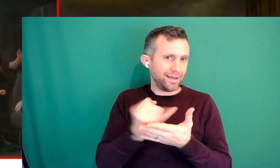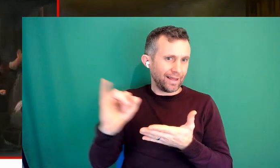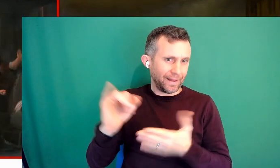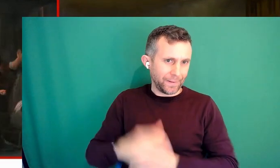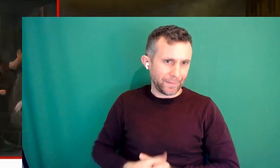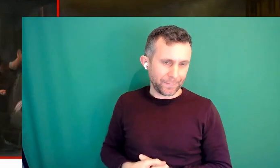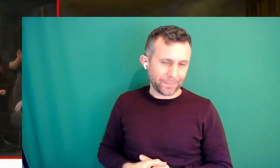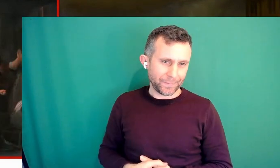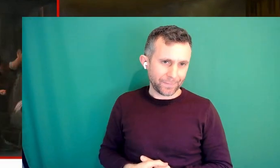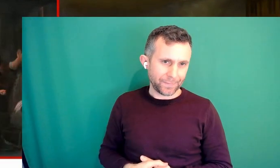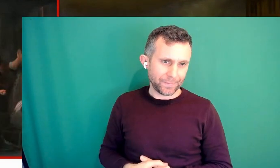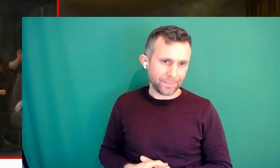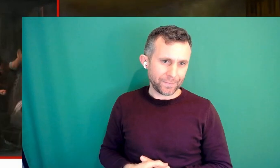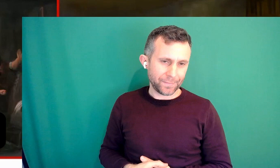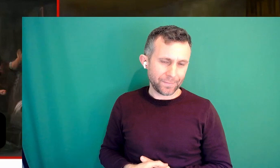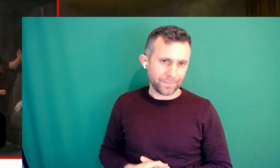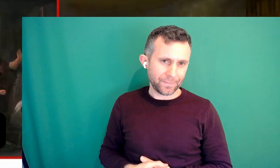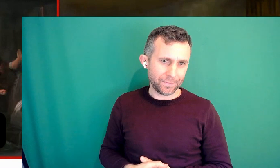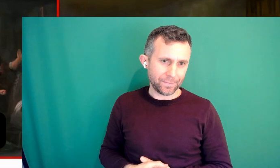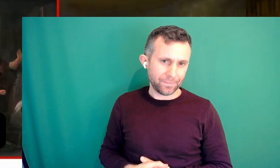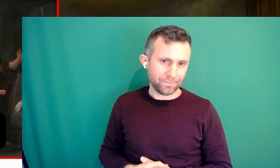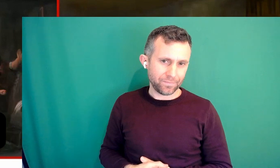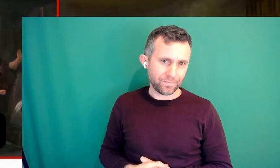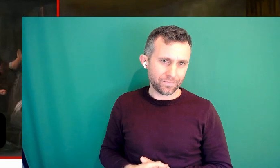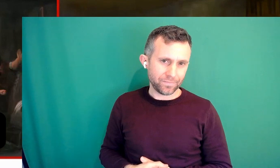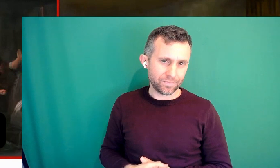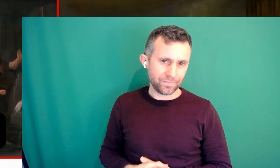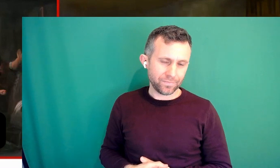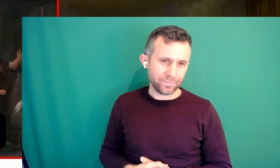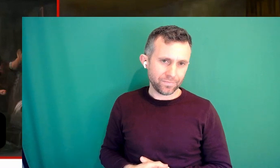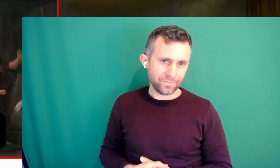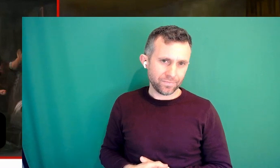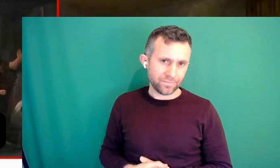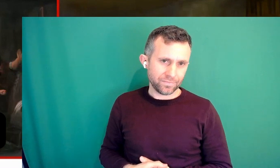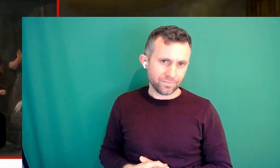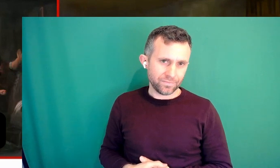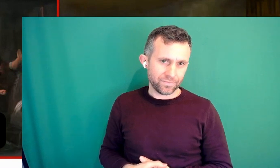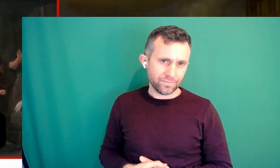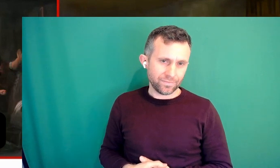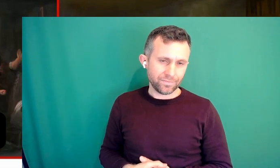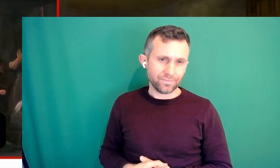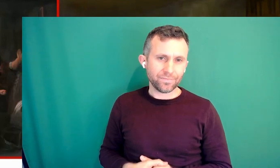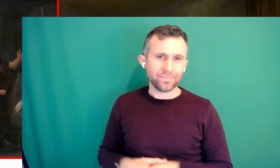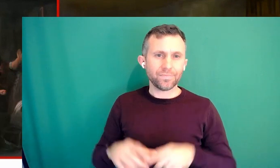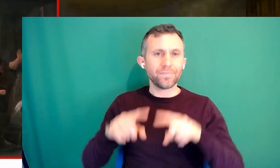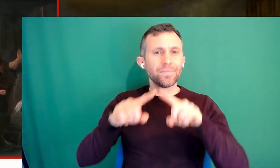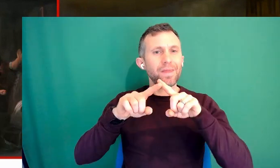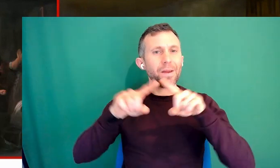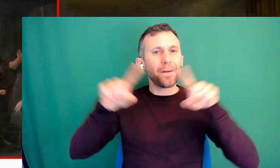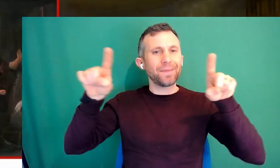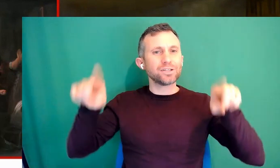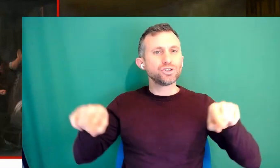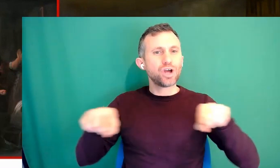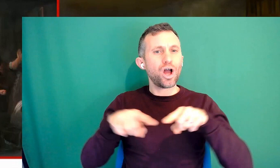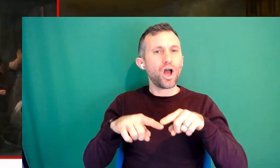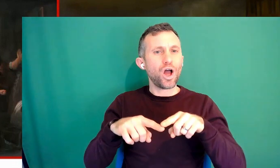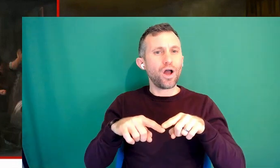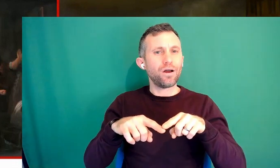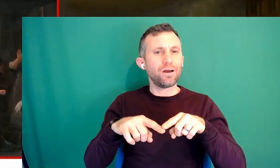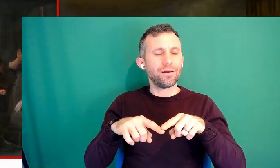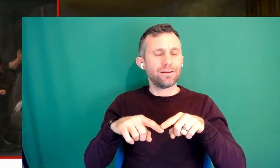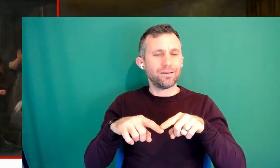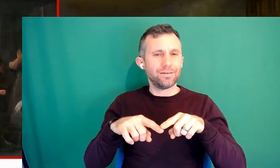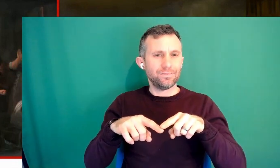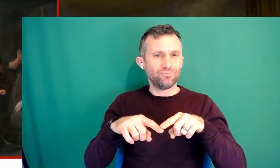Progress. This series follows the journey of Tom Rakewell. In the top left